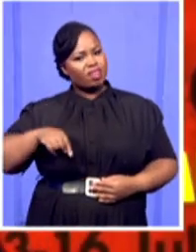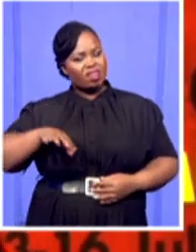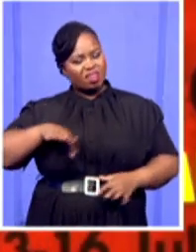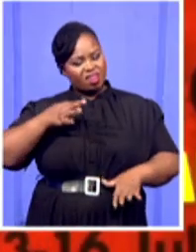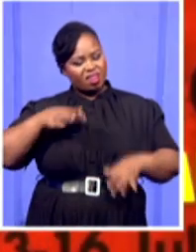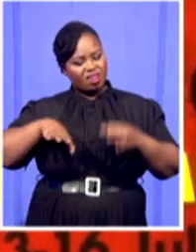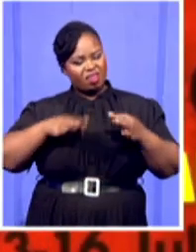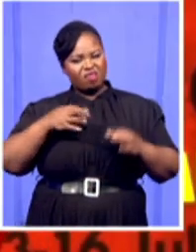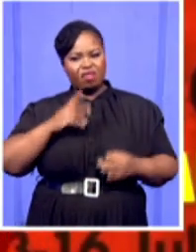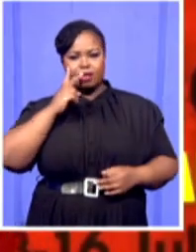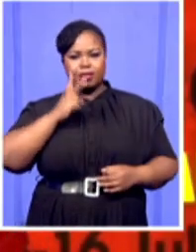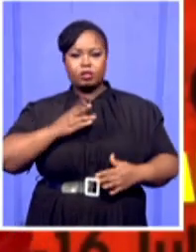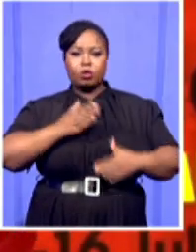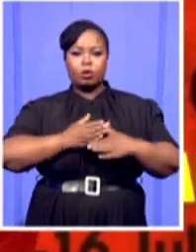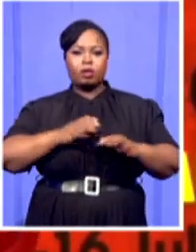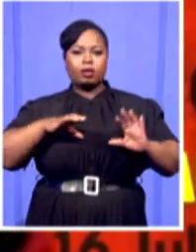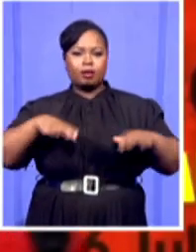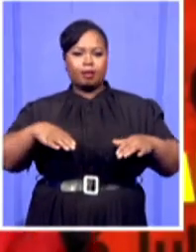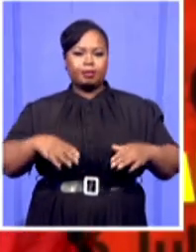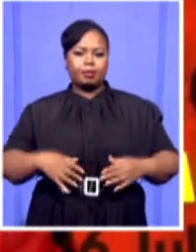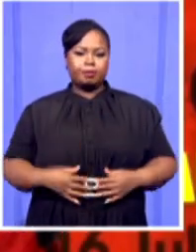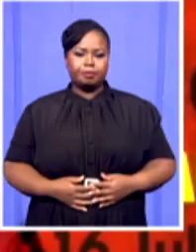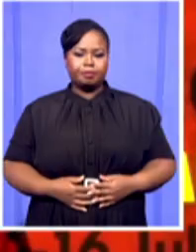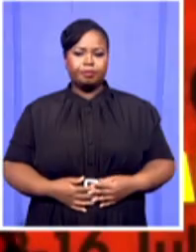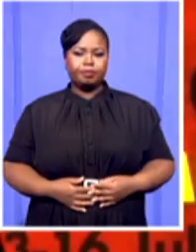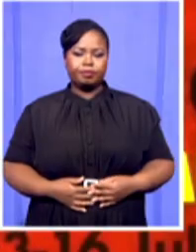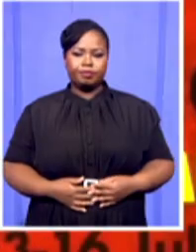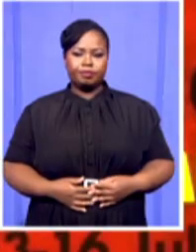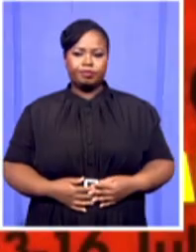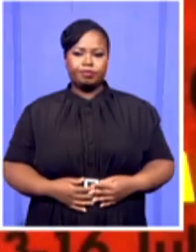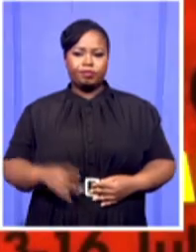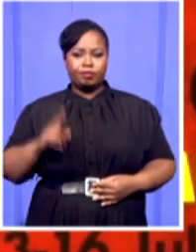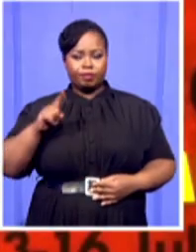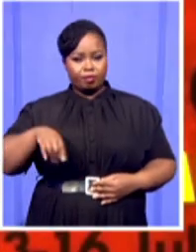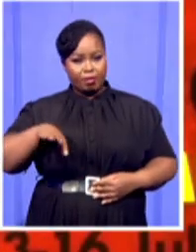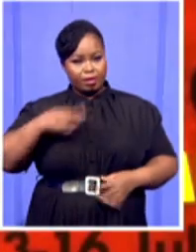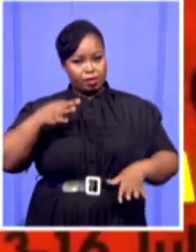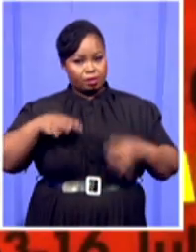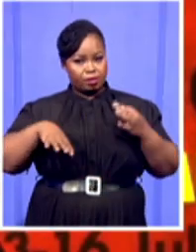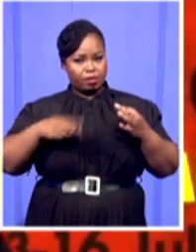state of the working class, to analyze